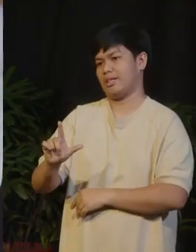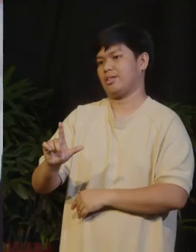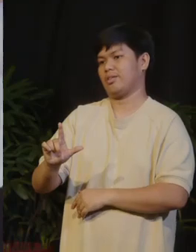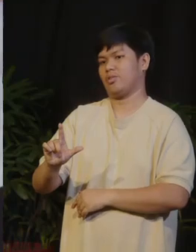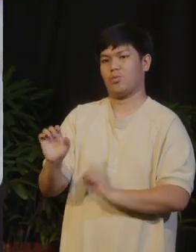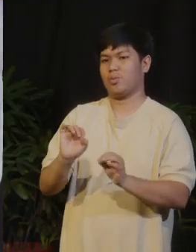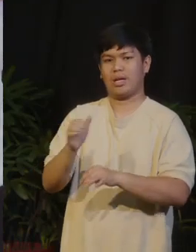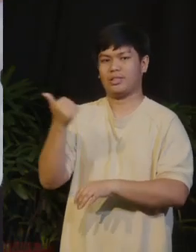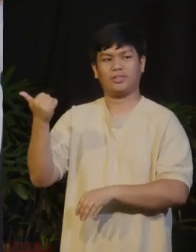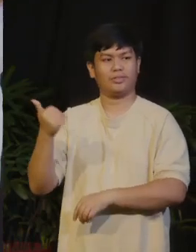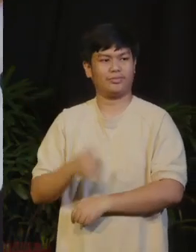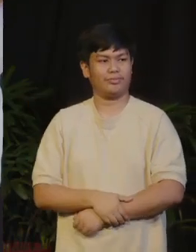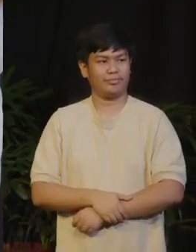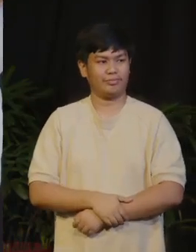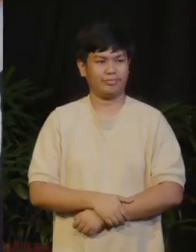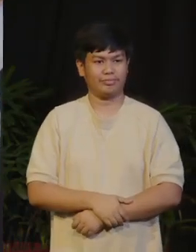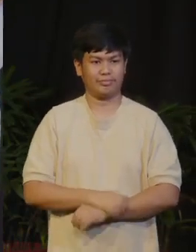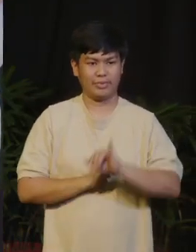4:11-12,